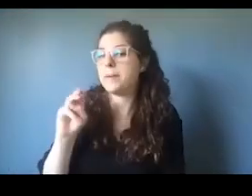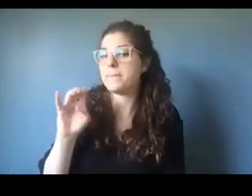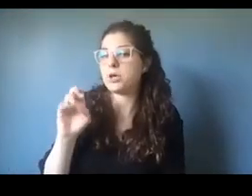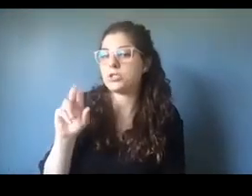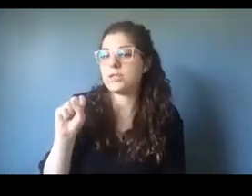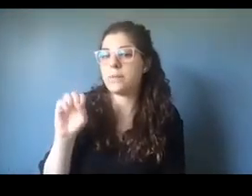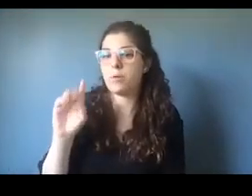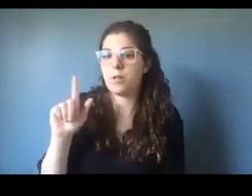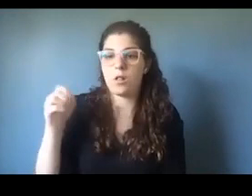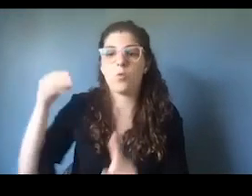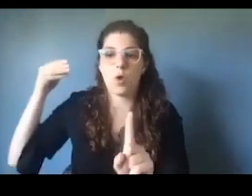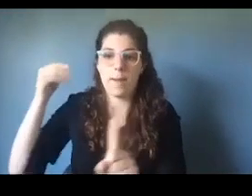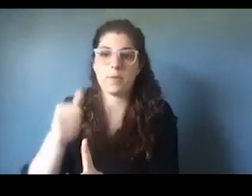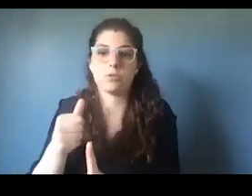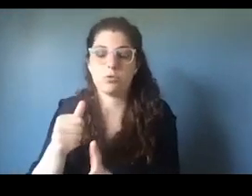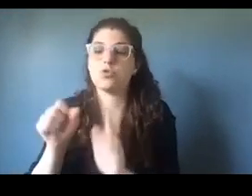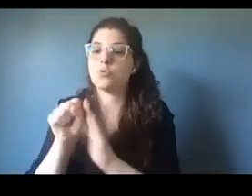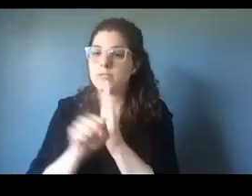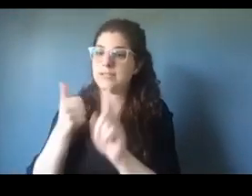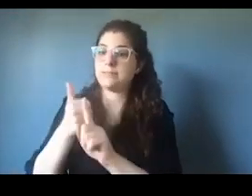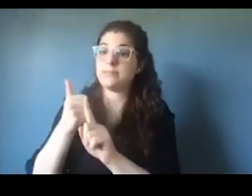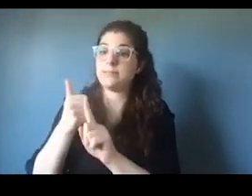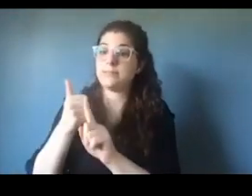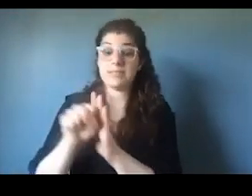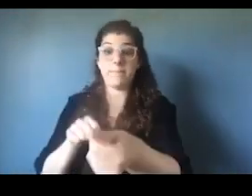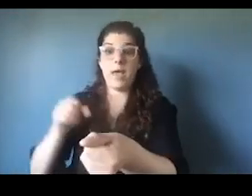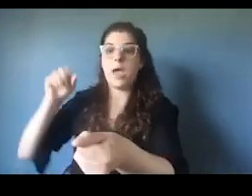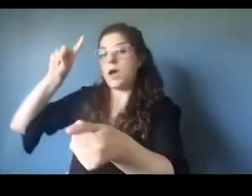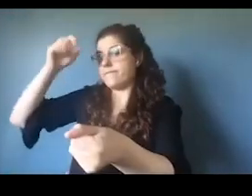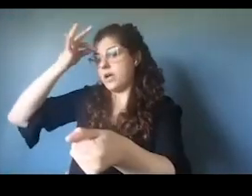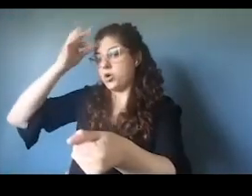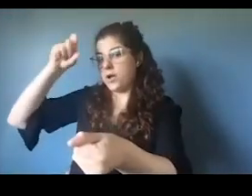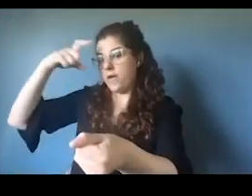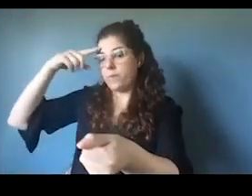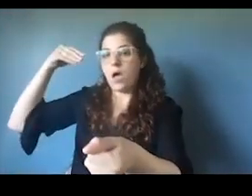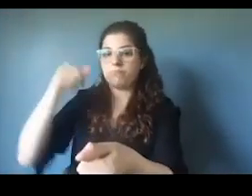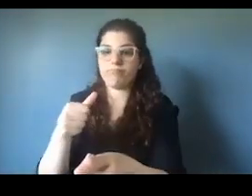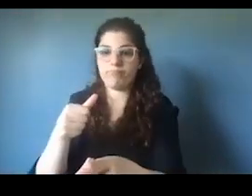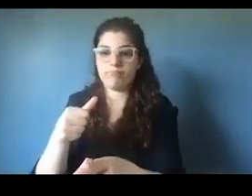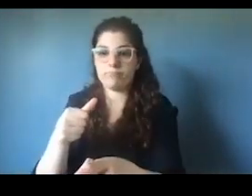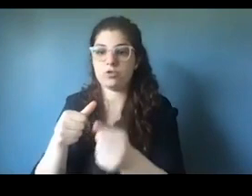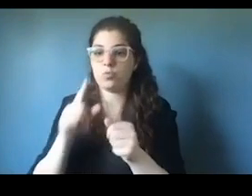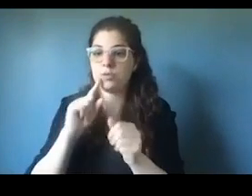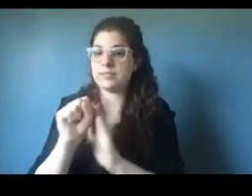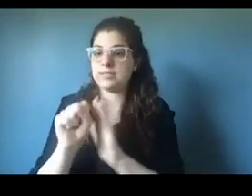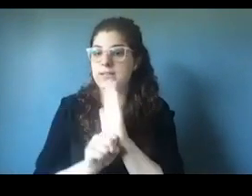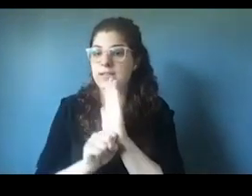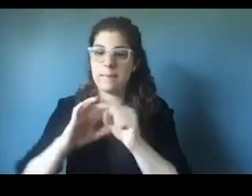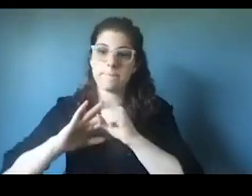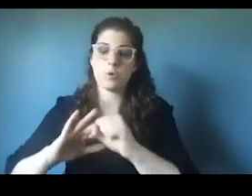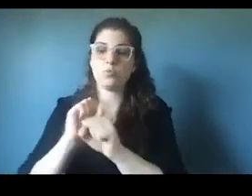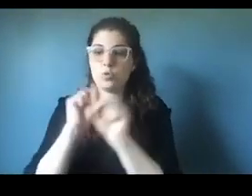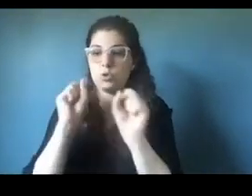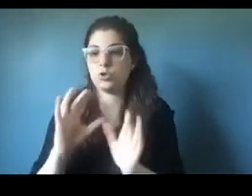so the states can be reimbursed for those. So give states an incentive to really push employers to take advantage of